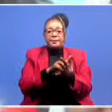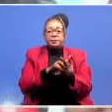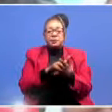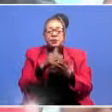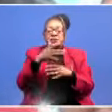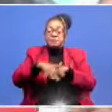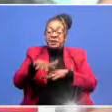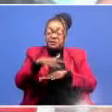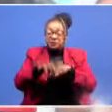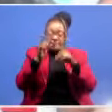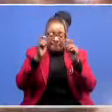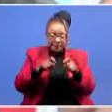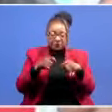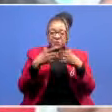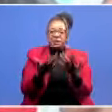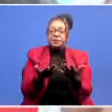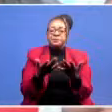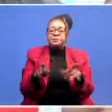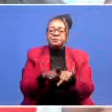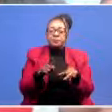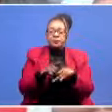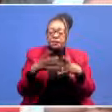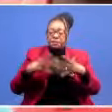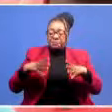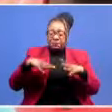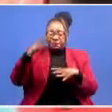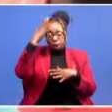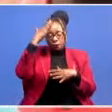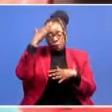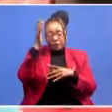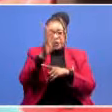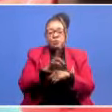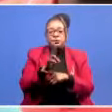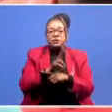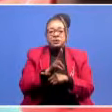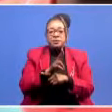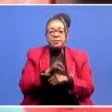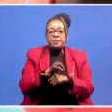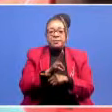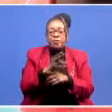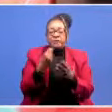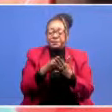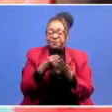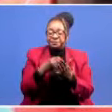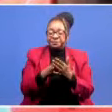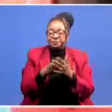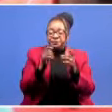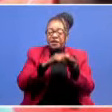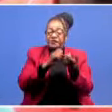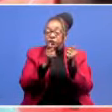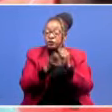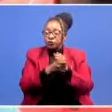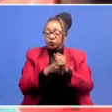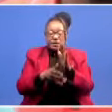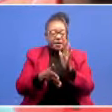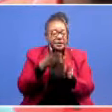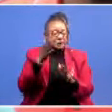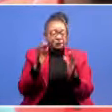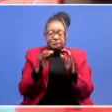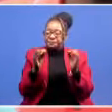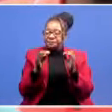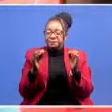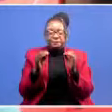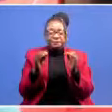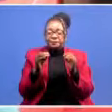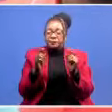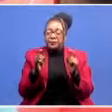transparency iweko na wananchi pia wajue zile matumizi. Revolutions are not rushed. Revolutions take time. And if we rush